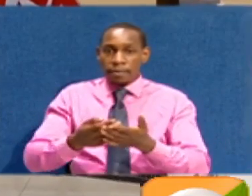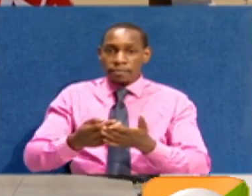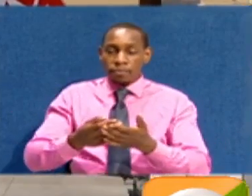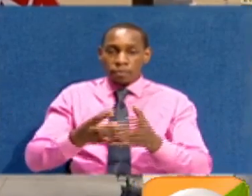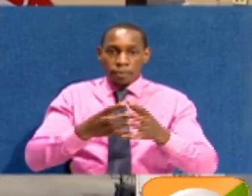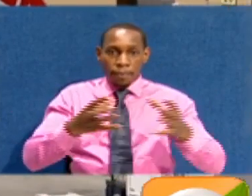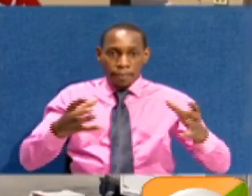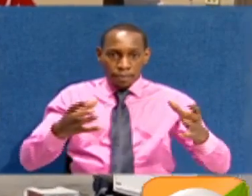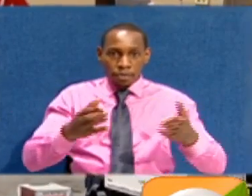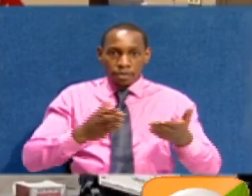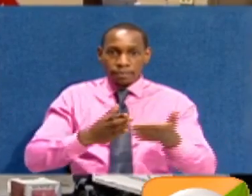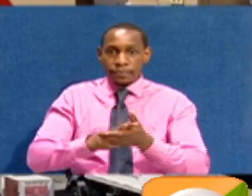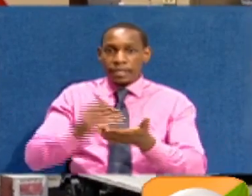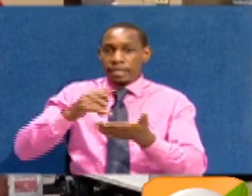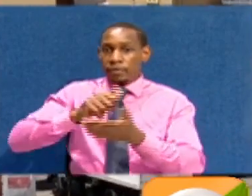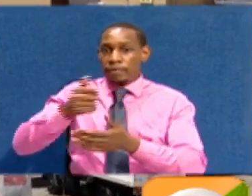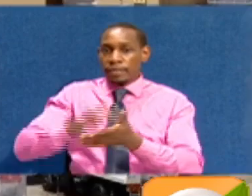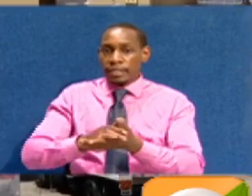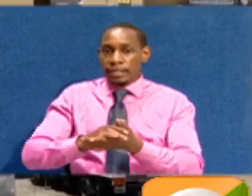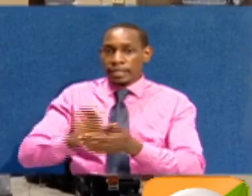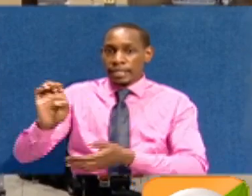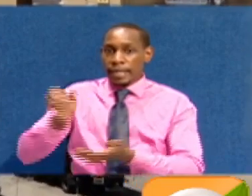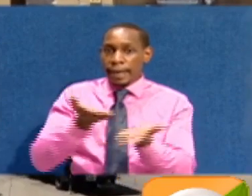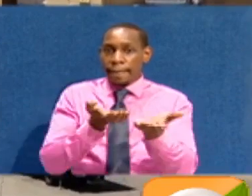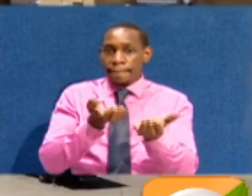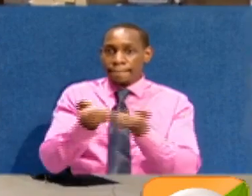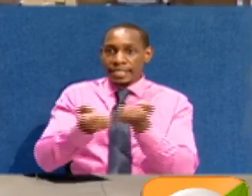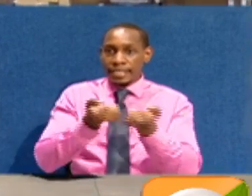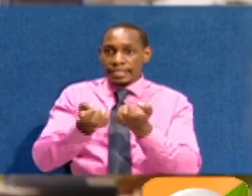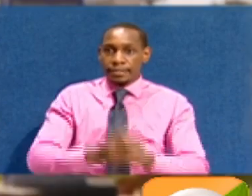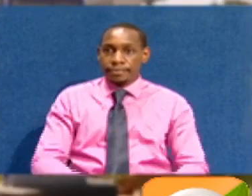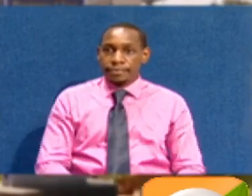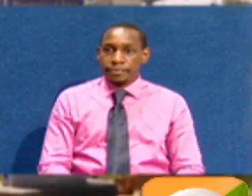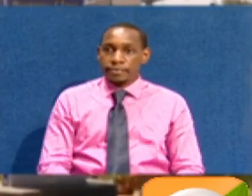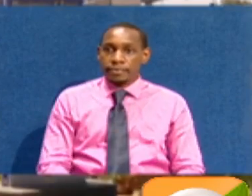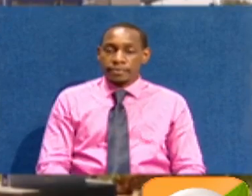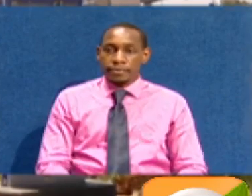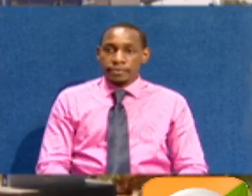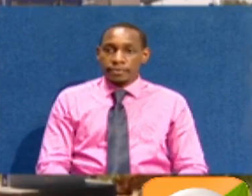demand, boosted by, among others, e-commerce. Faisal Ahmed, Citizen TV, Nairobi.